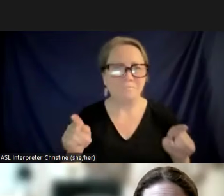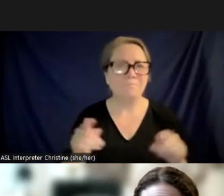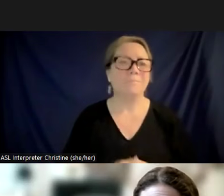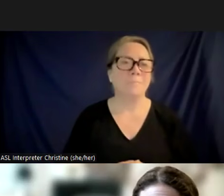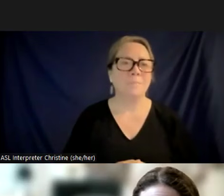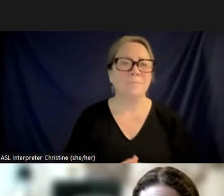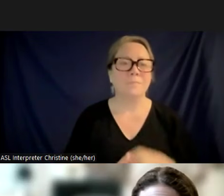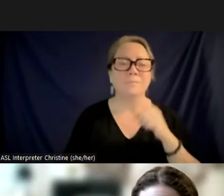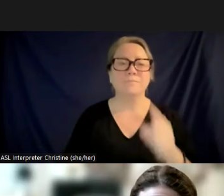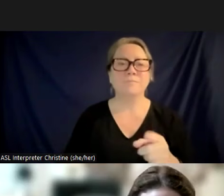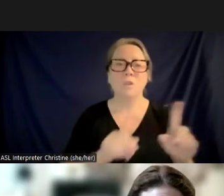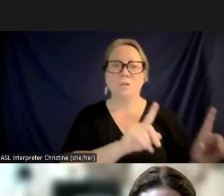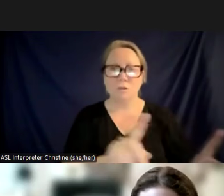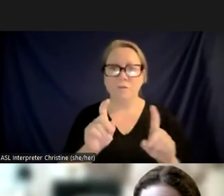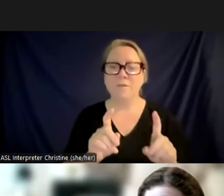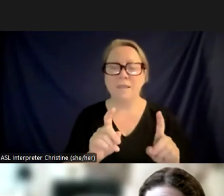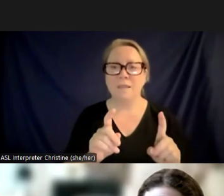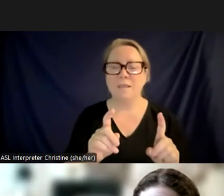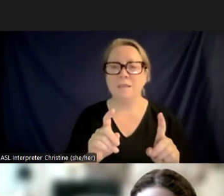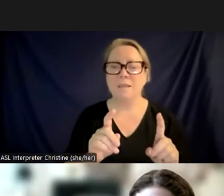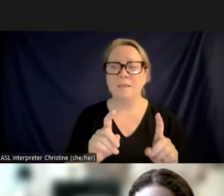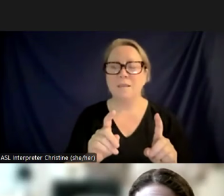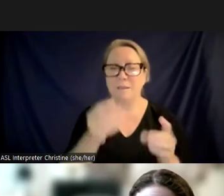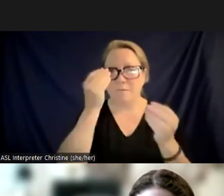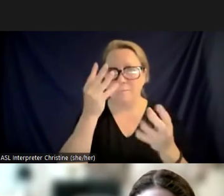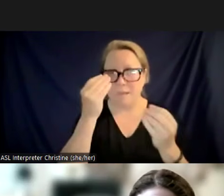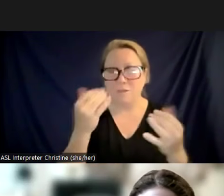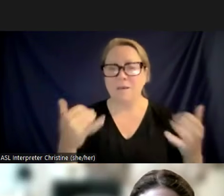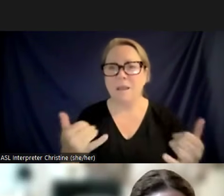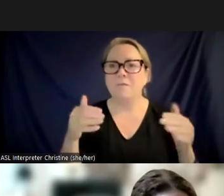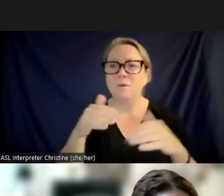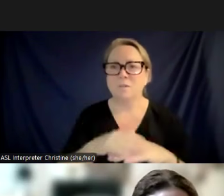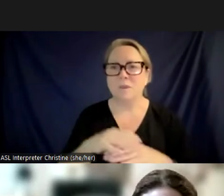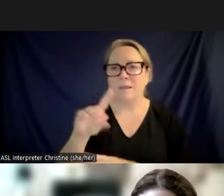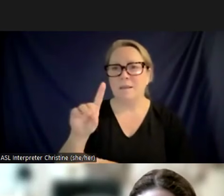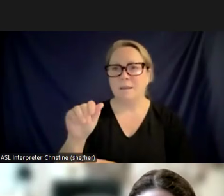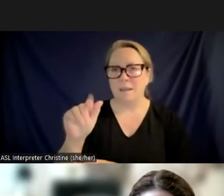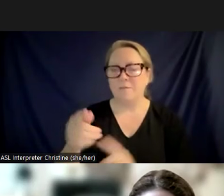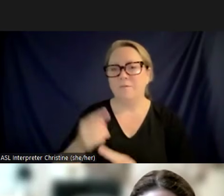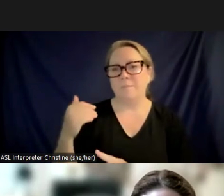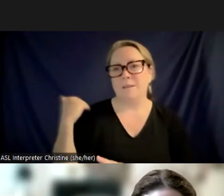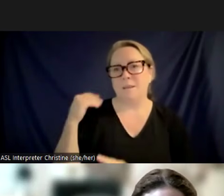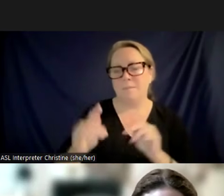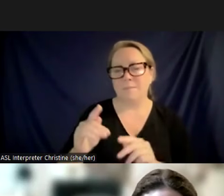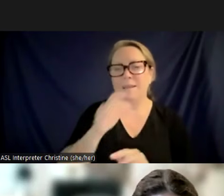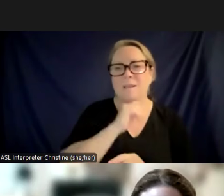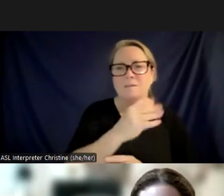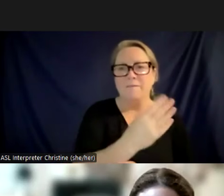So the survey findings we'll present focus on data from young people 14 to 26 years